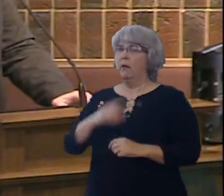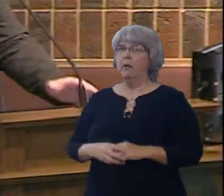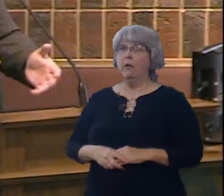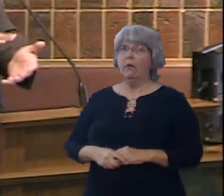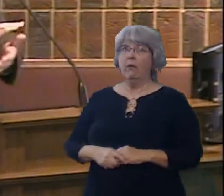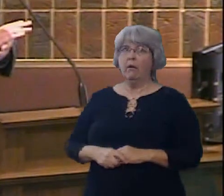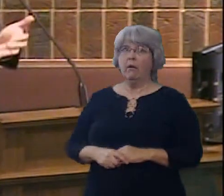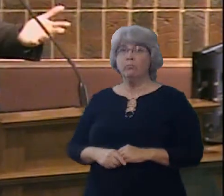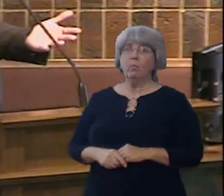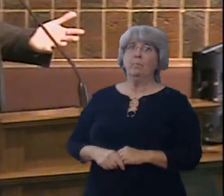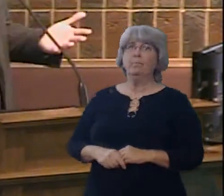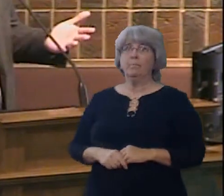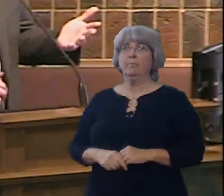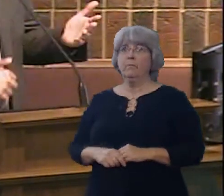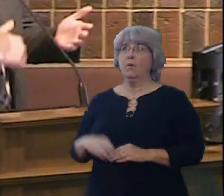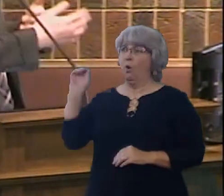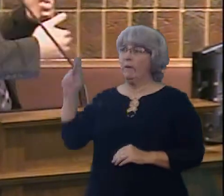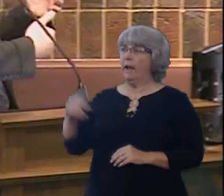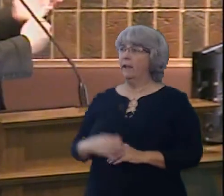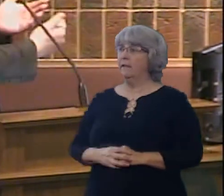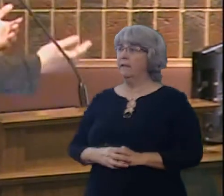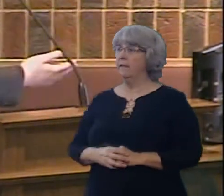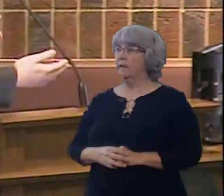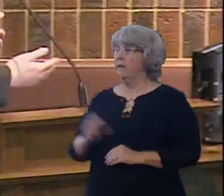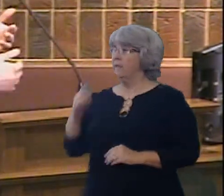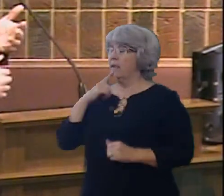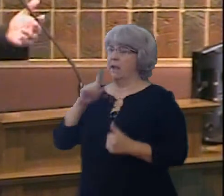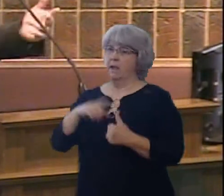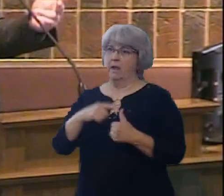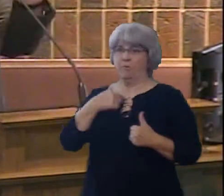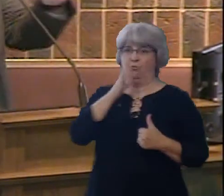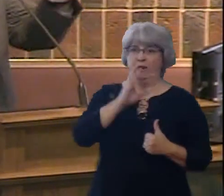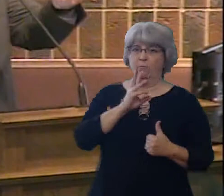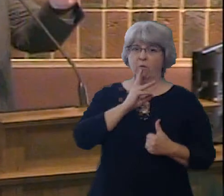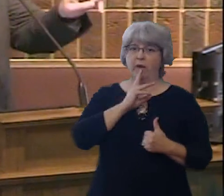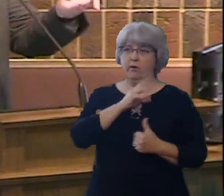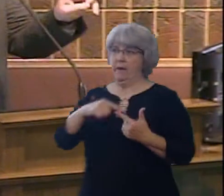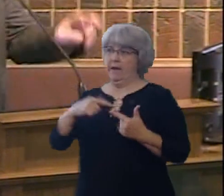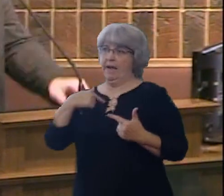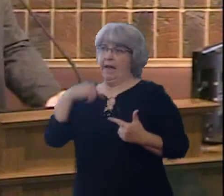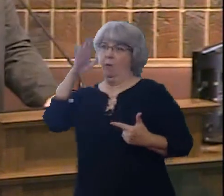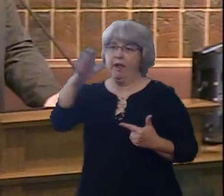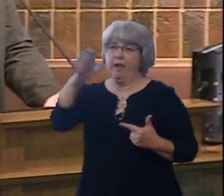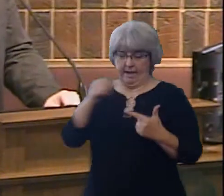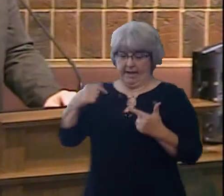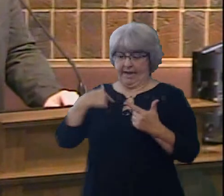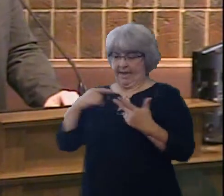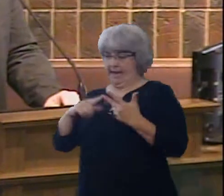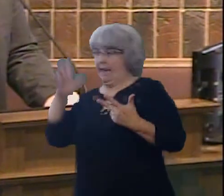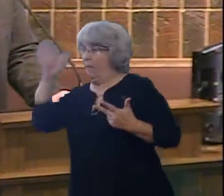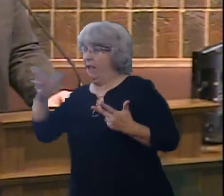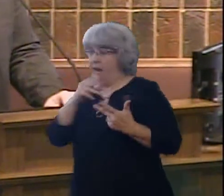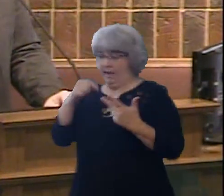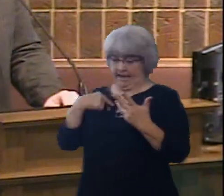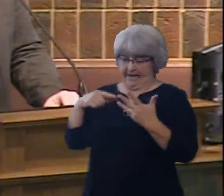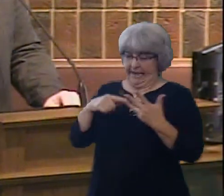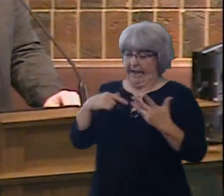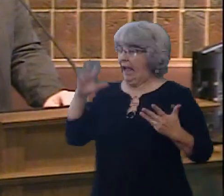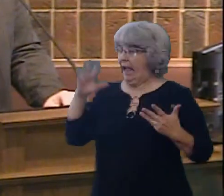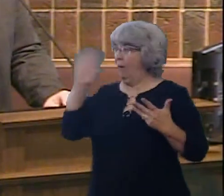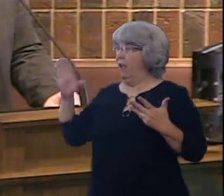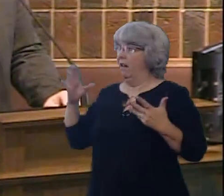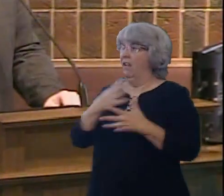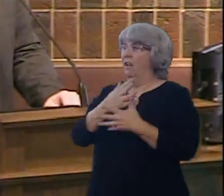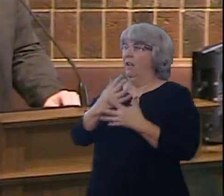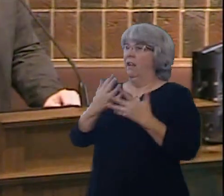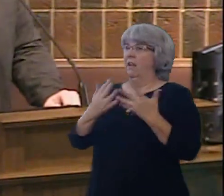he has a whole list of things. He says, when you start adding all these things together, you have two things you're trying to do at the same time, then all of a sudden it